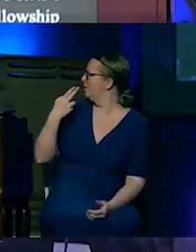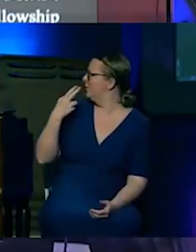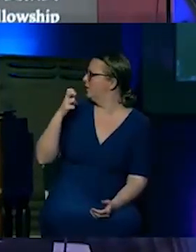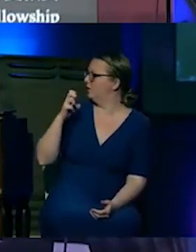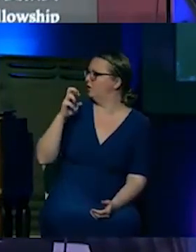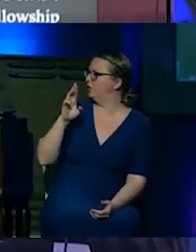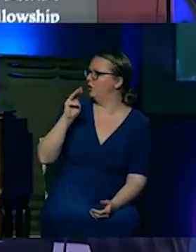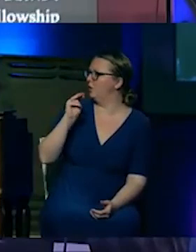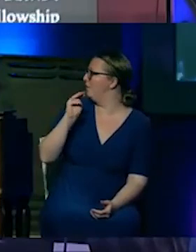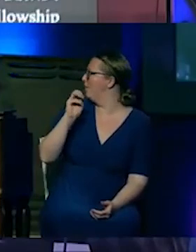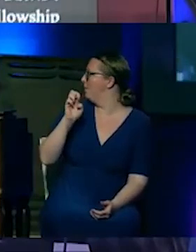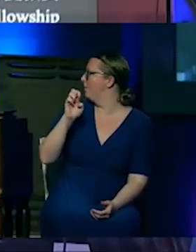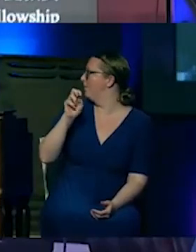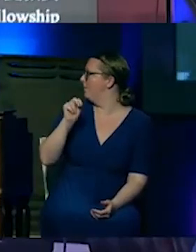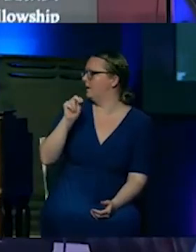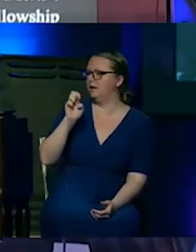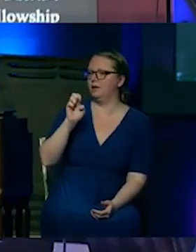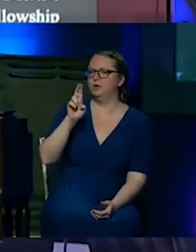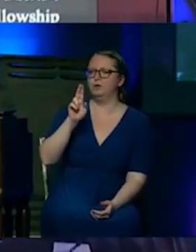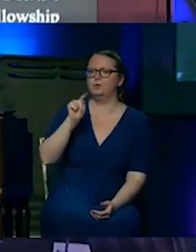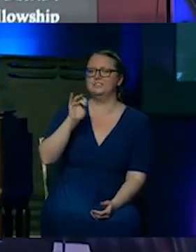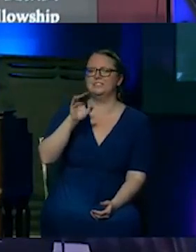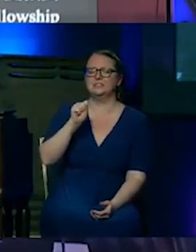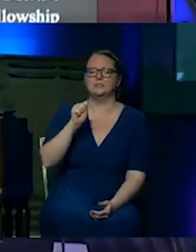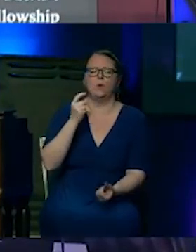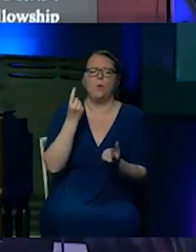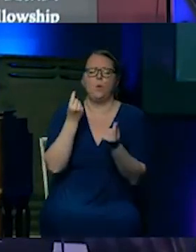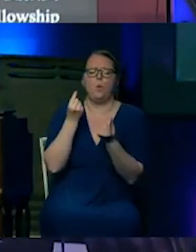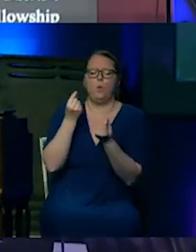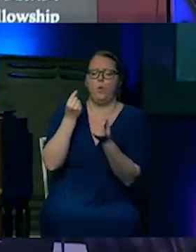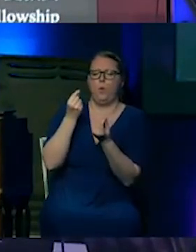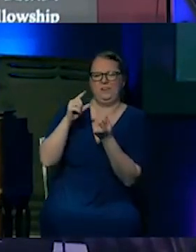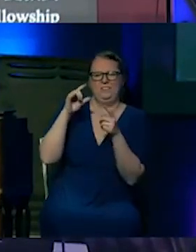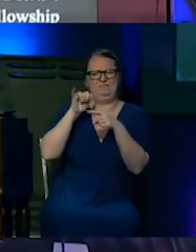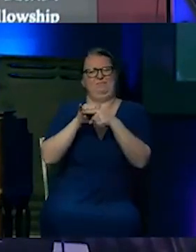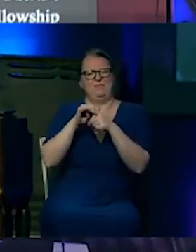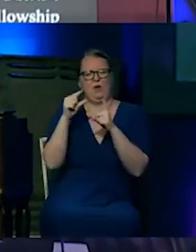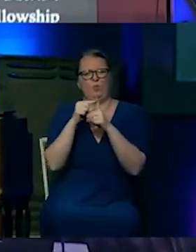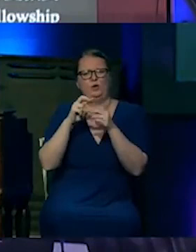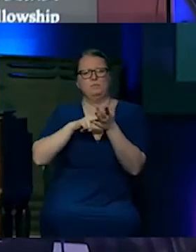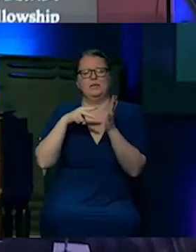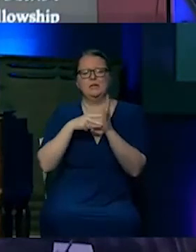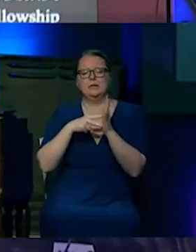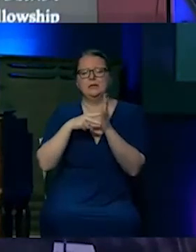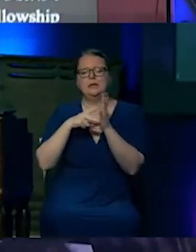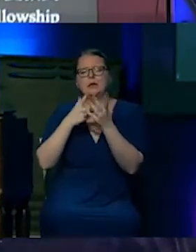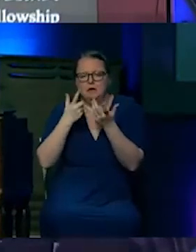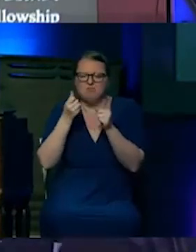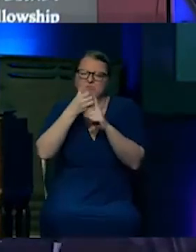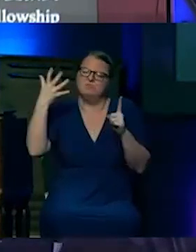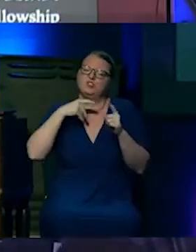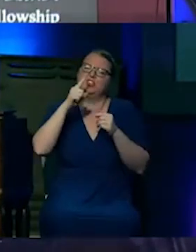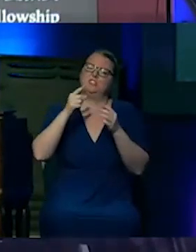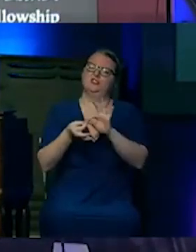may or may not know. Really, it's just a fancy word for saying like, how do we read stuff? How do we make meaning out of the things that we